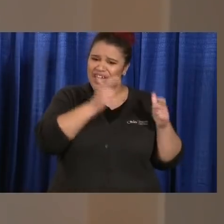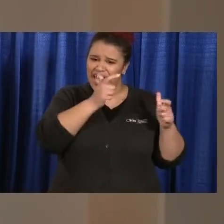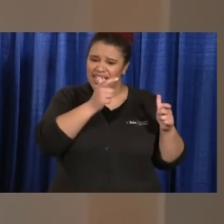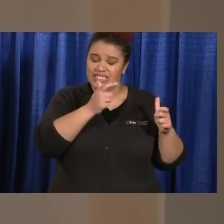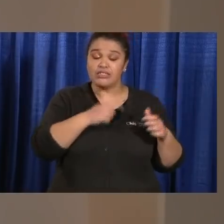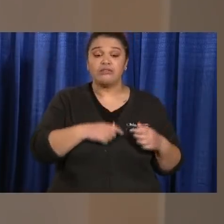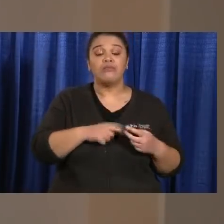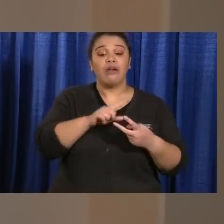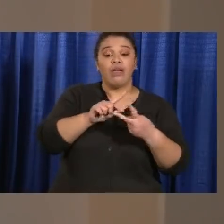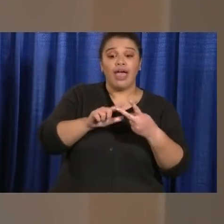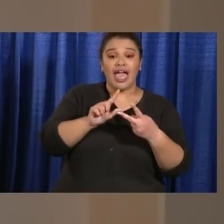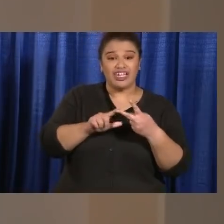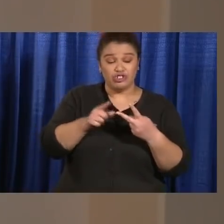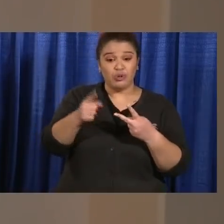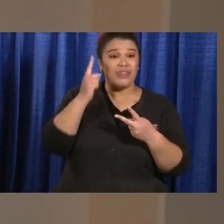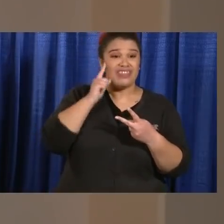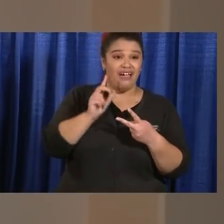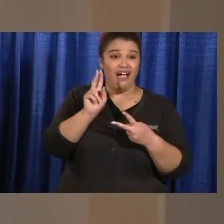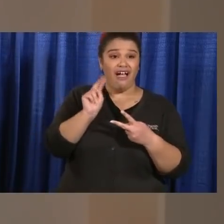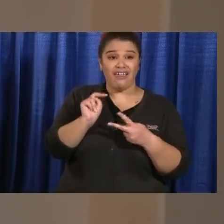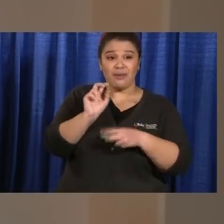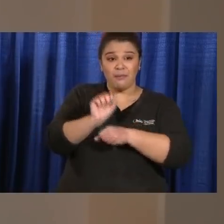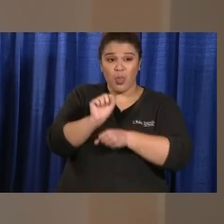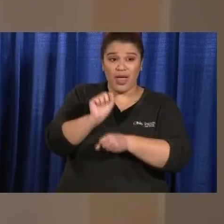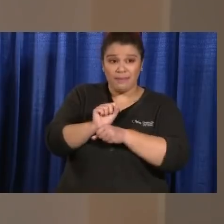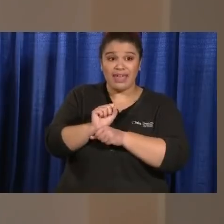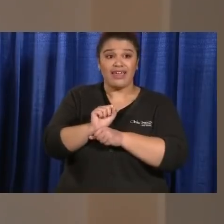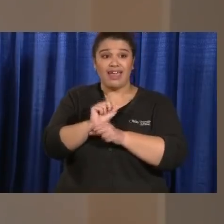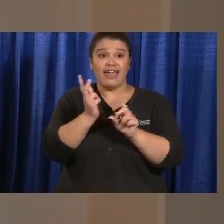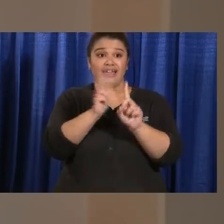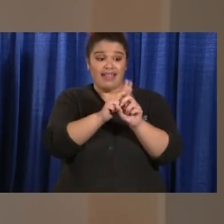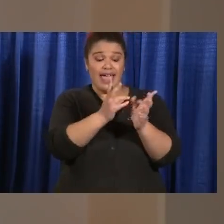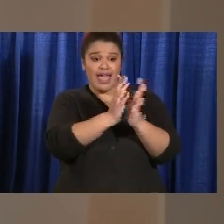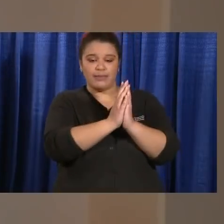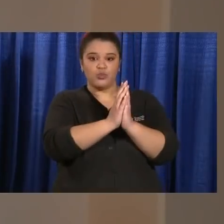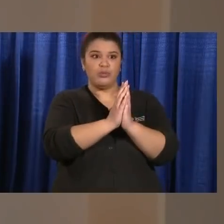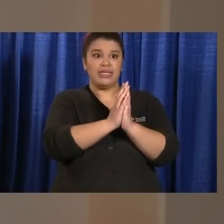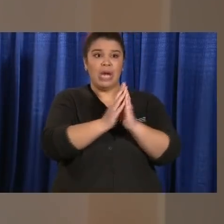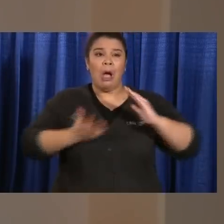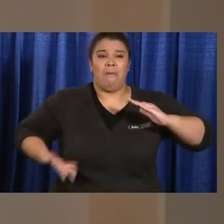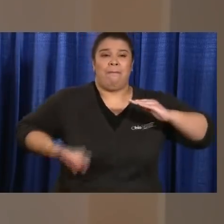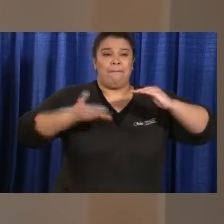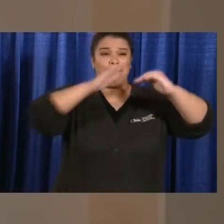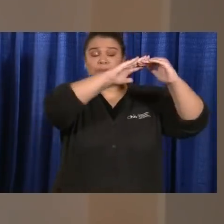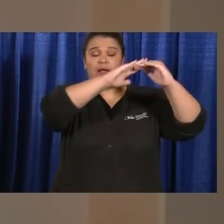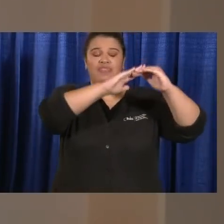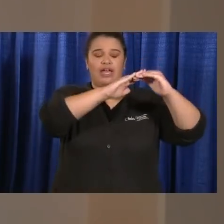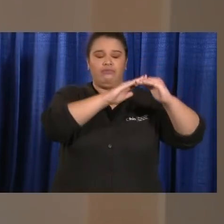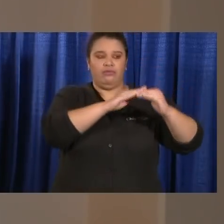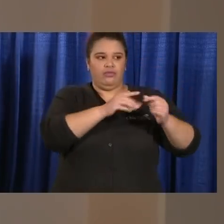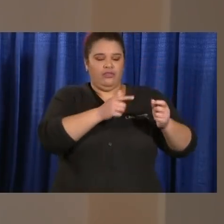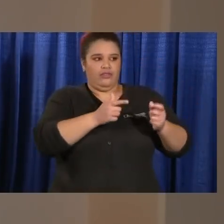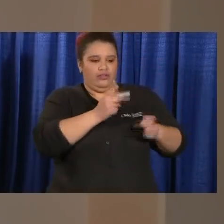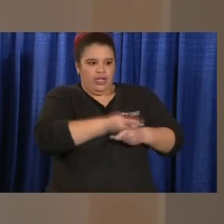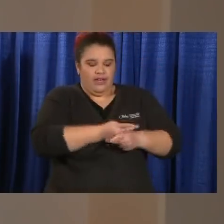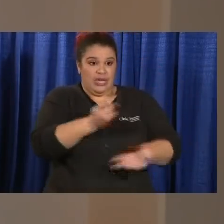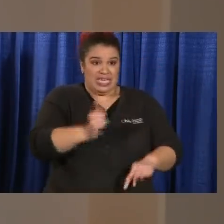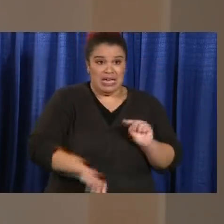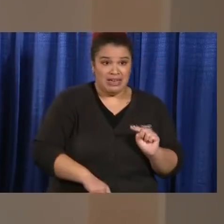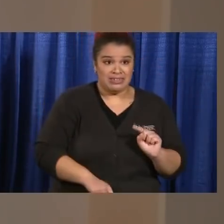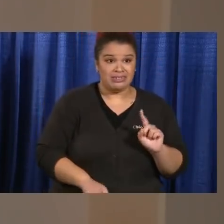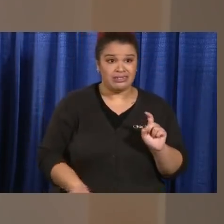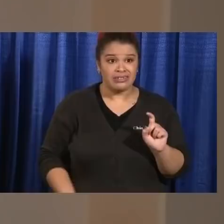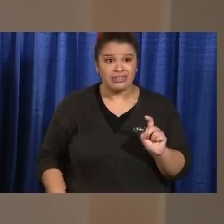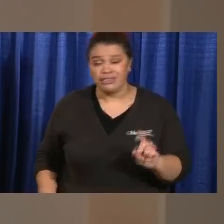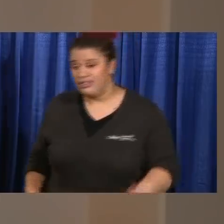unemployment claims that's going to be unmanageable by the state? Well, you used the term surge, and for unemployment, the surge happened